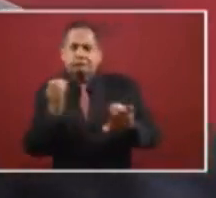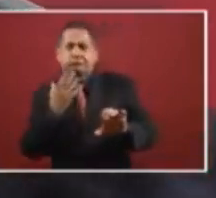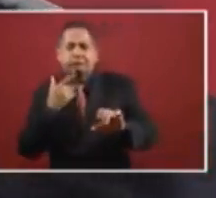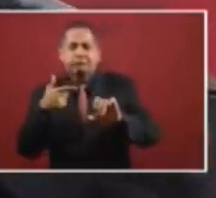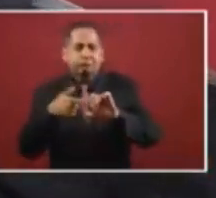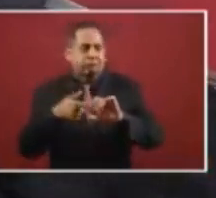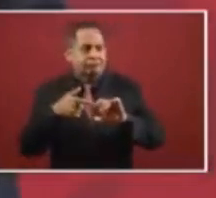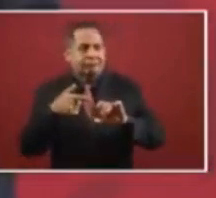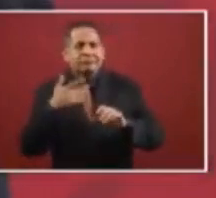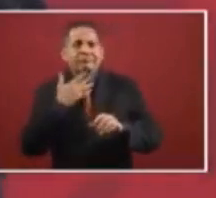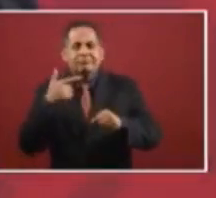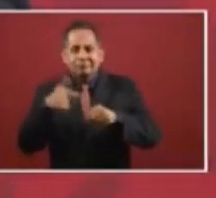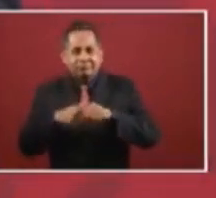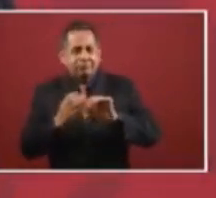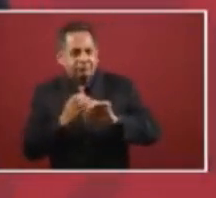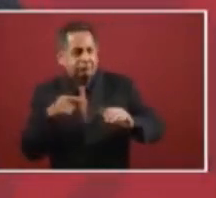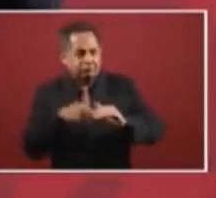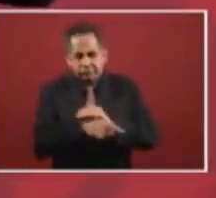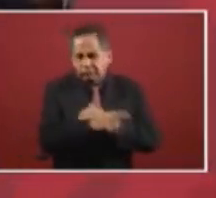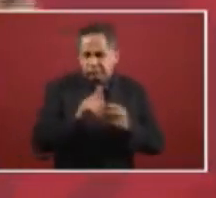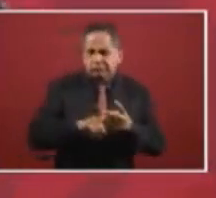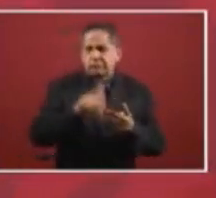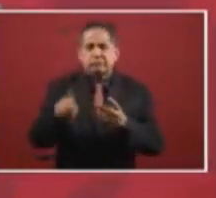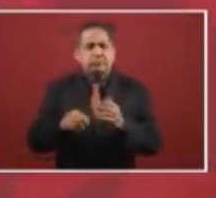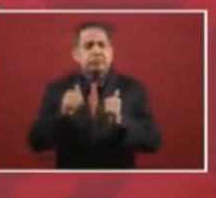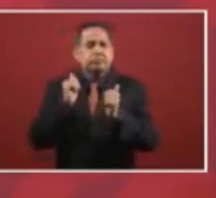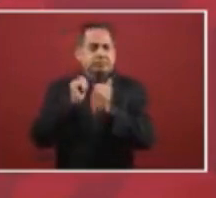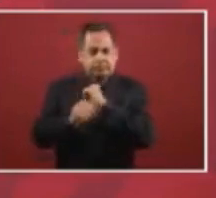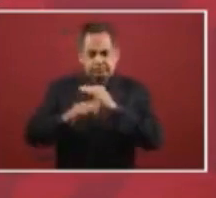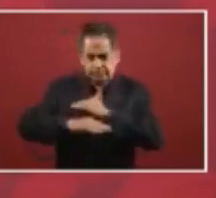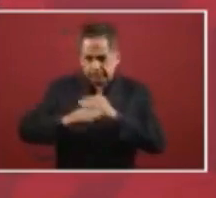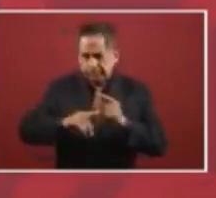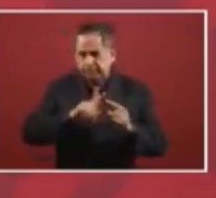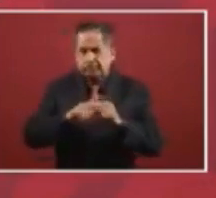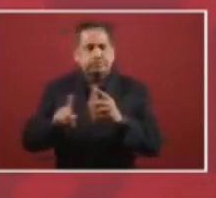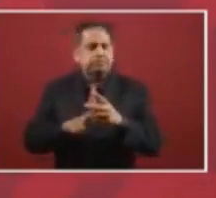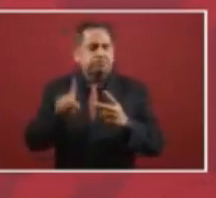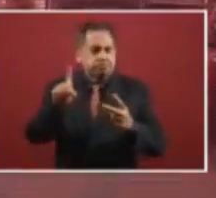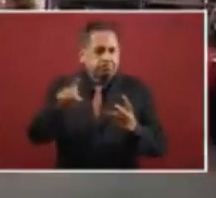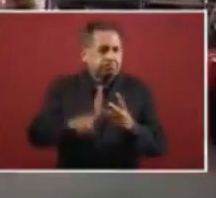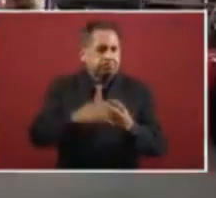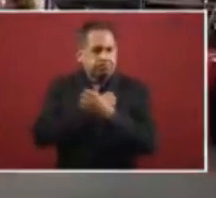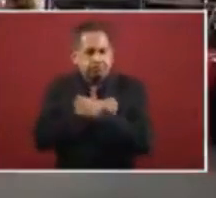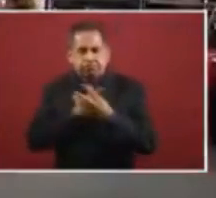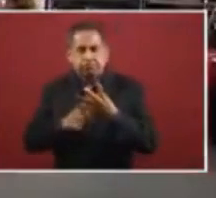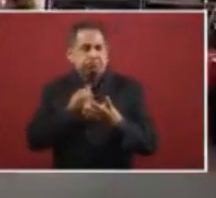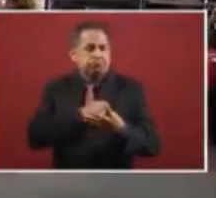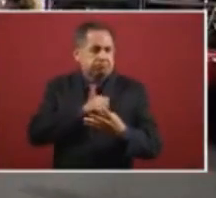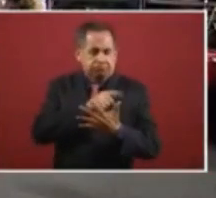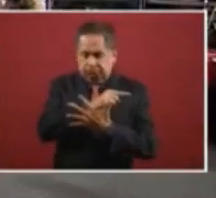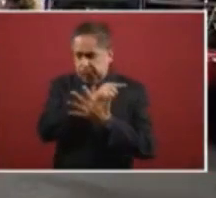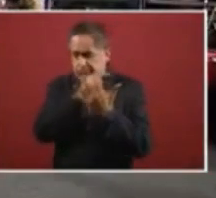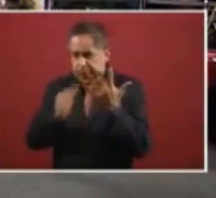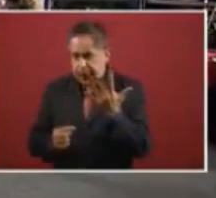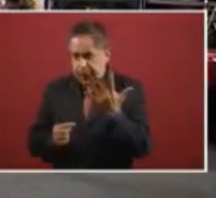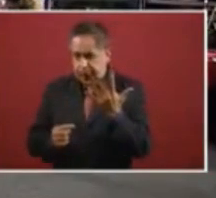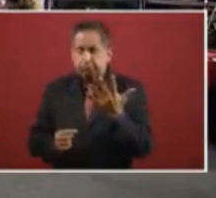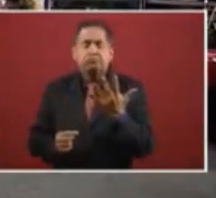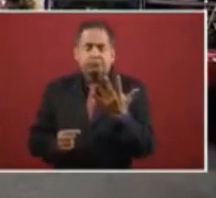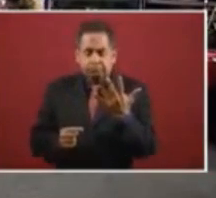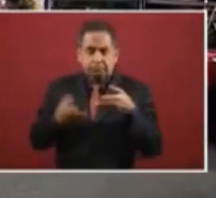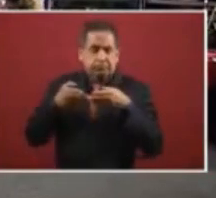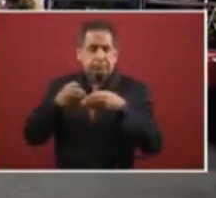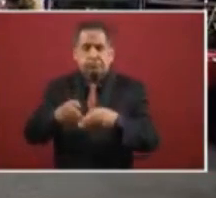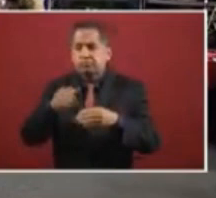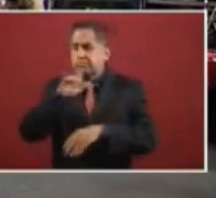country. And the president spoke of what's happening on the roads, the water, health.